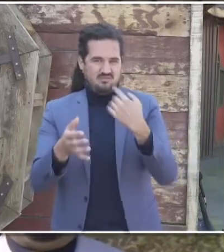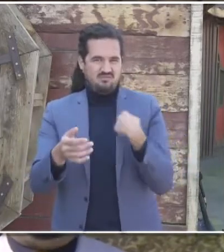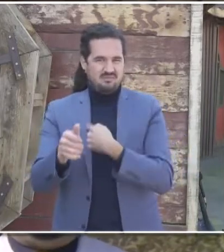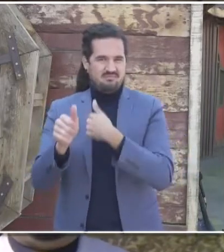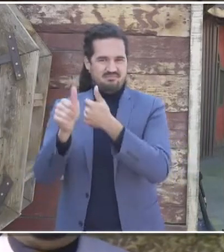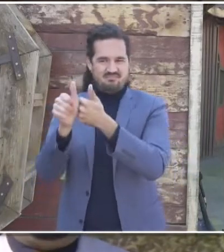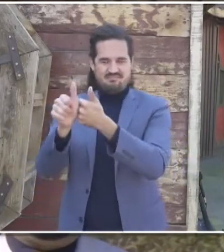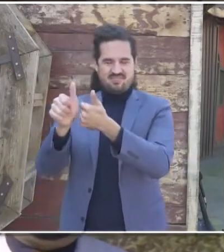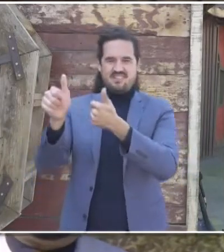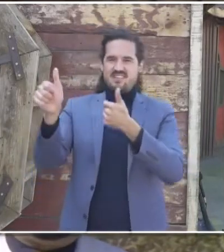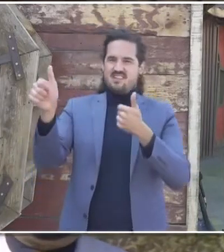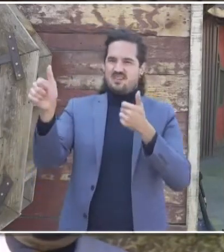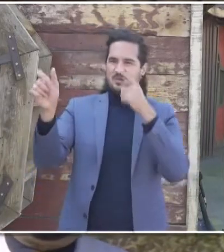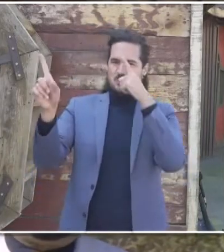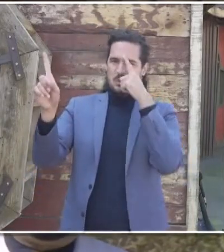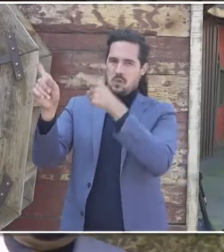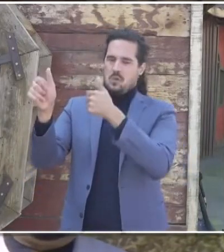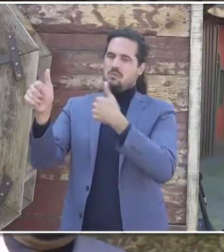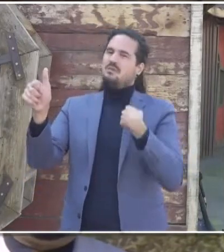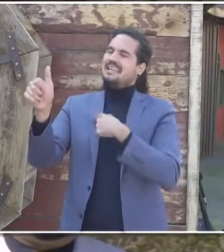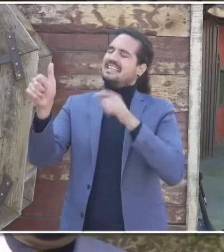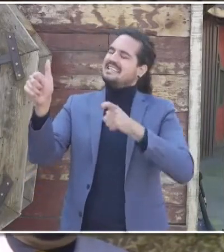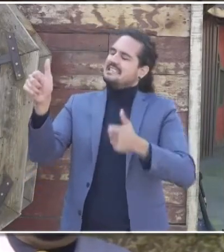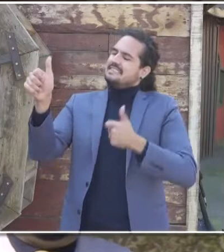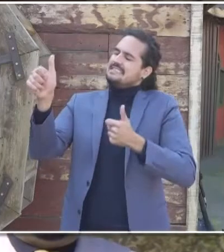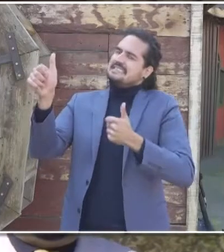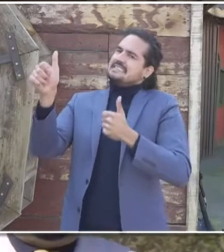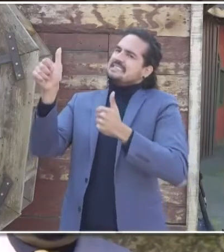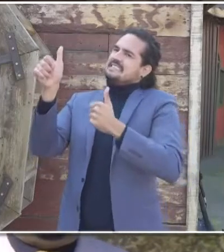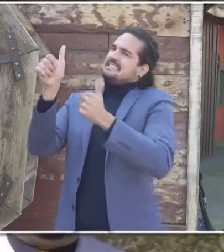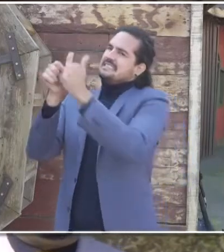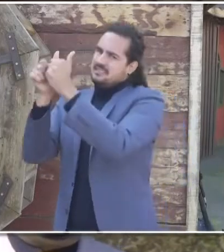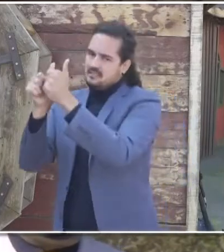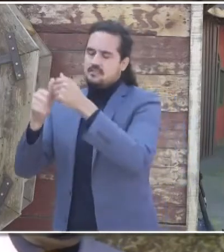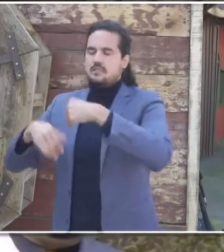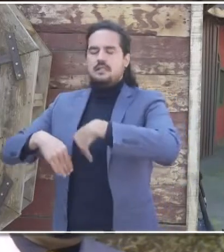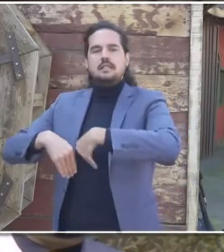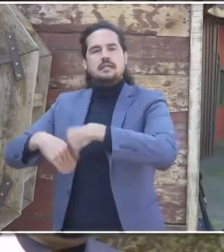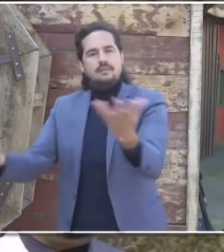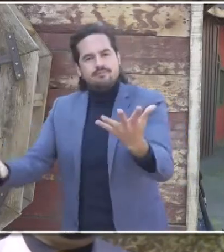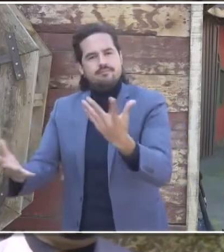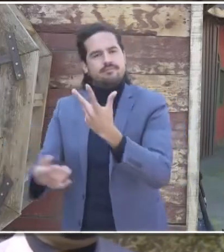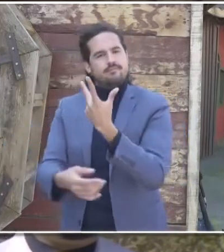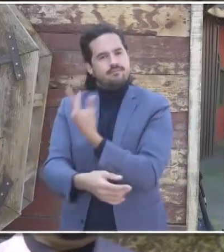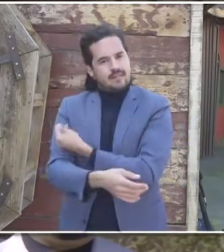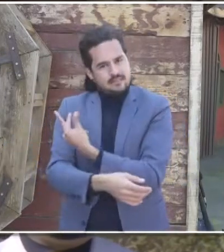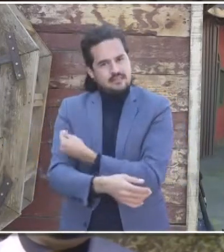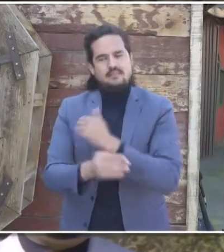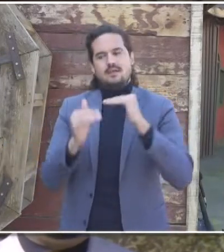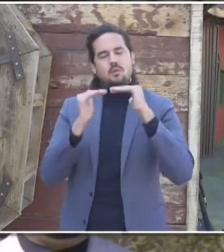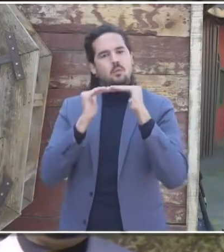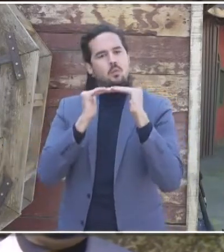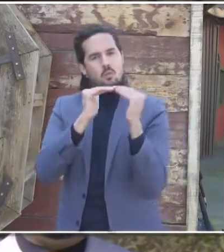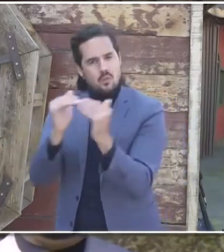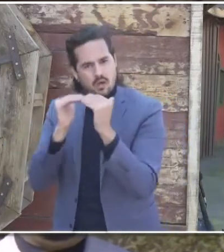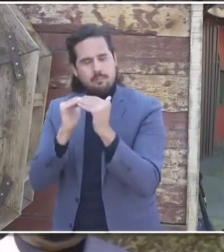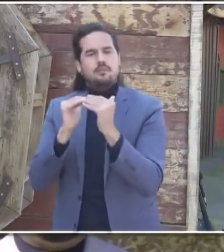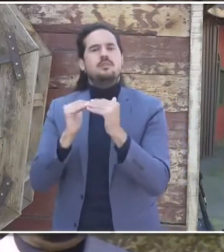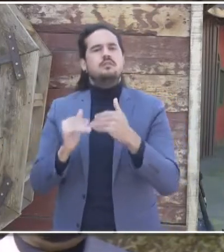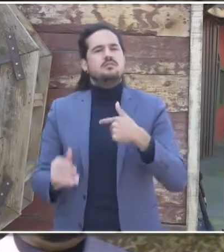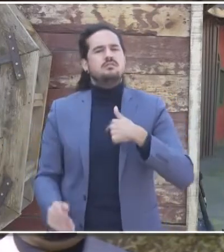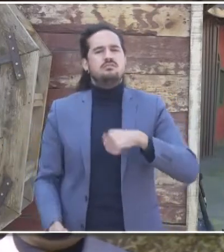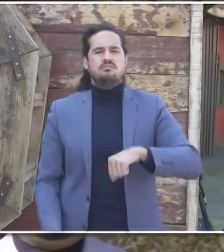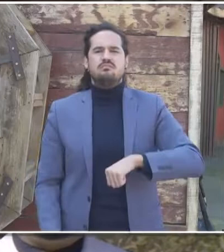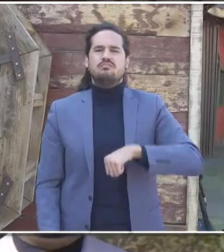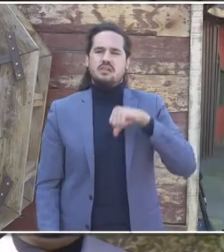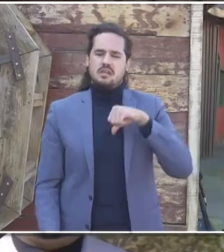sure that we truly are being equitable in the distribution and administration of this vaccine. I am proud of Fresno County.